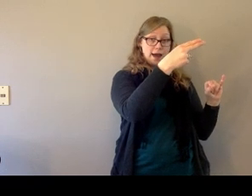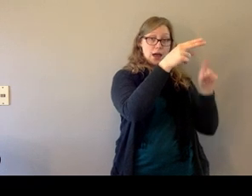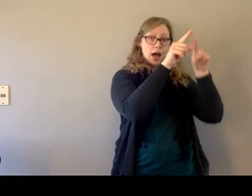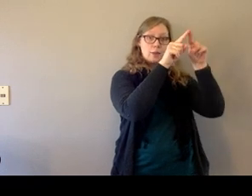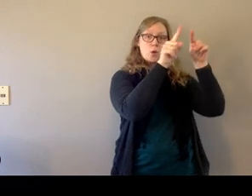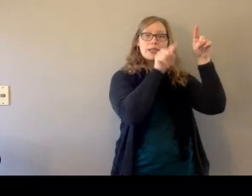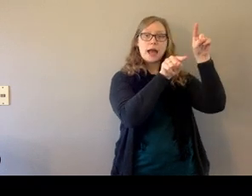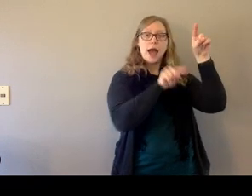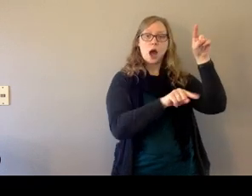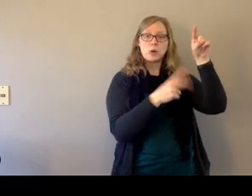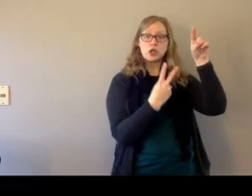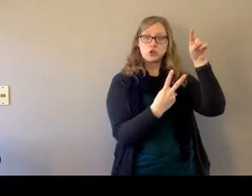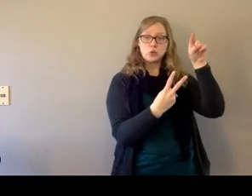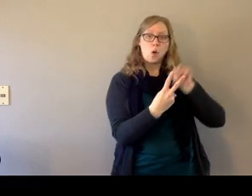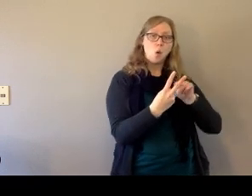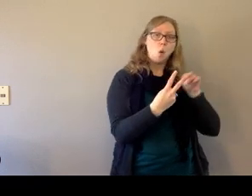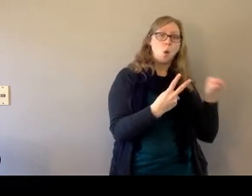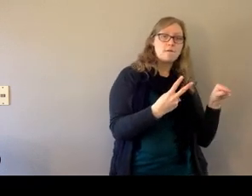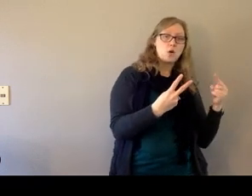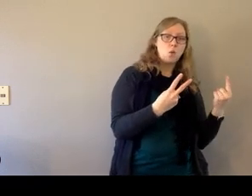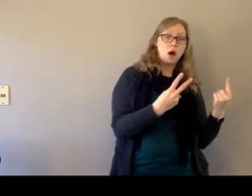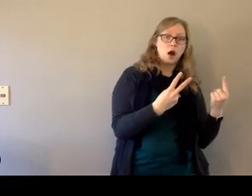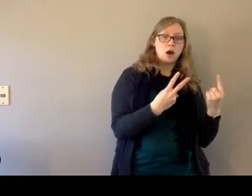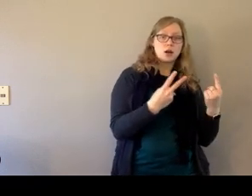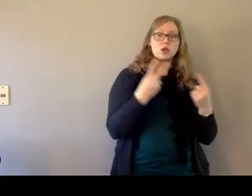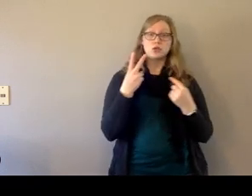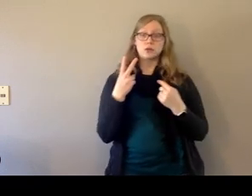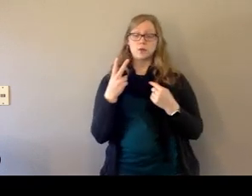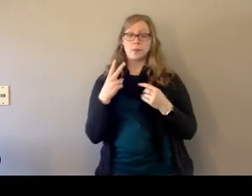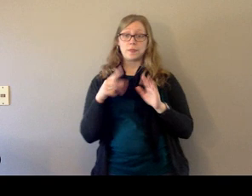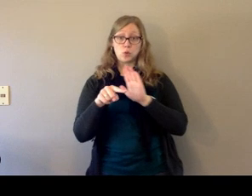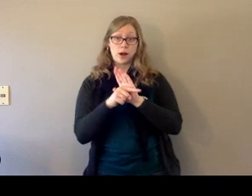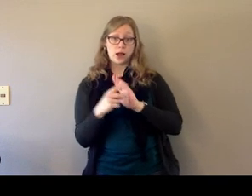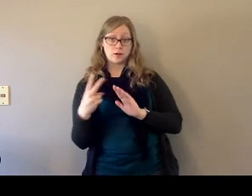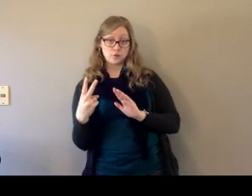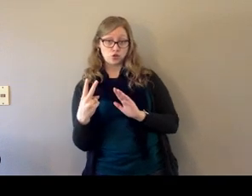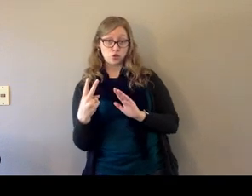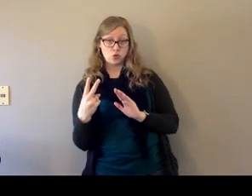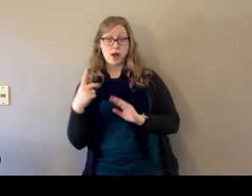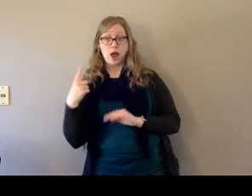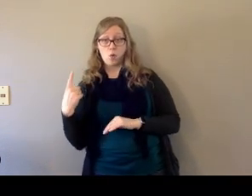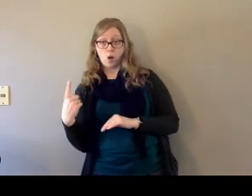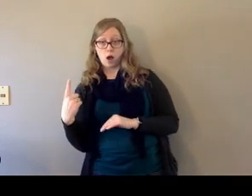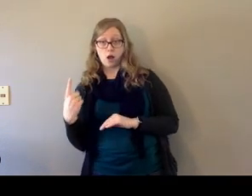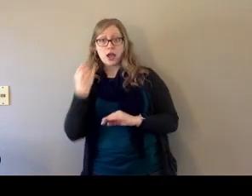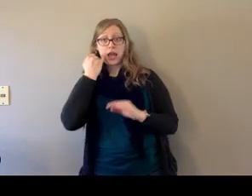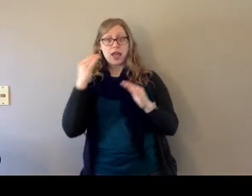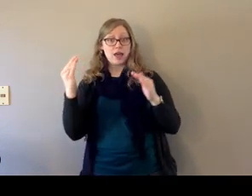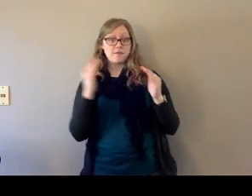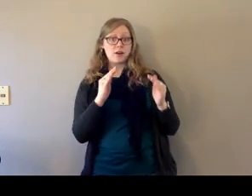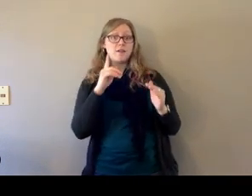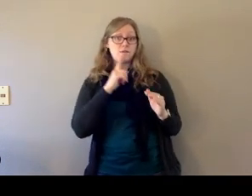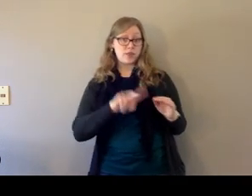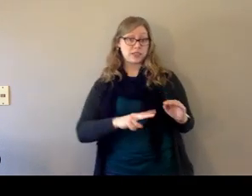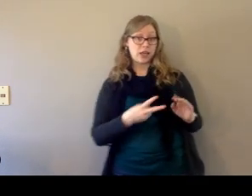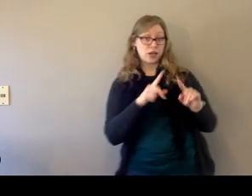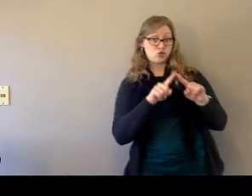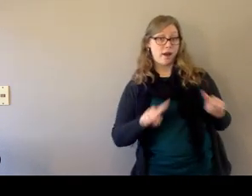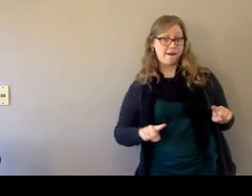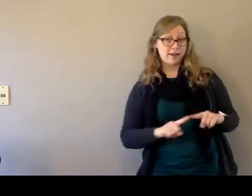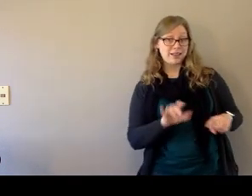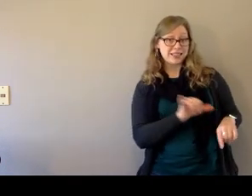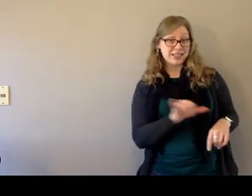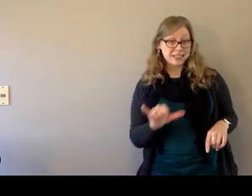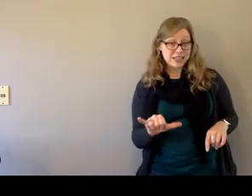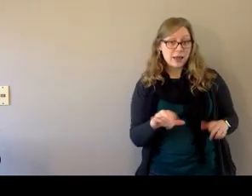to over 1 for the x. If that's the same for this triangle, down 2 over 1, then I know that